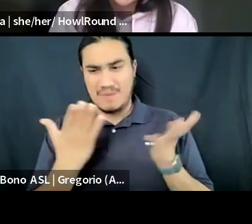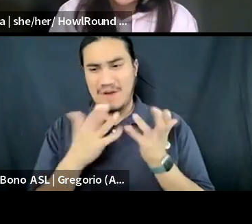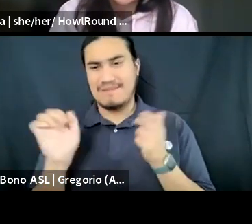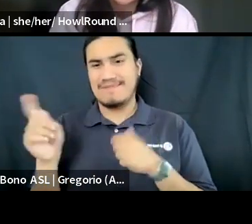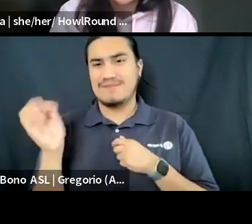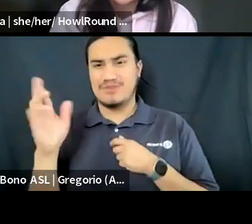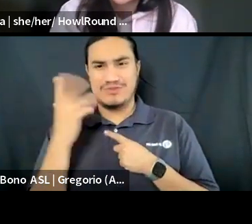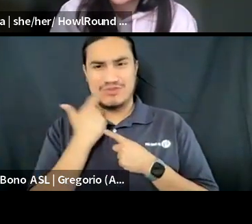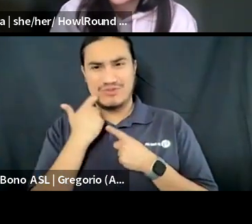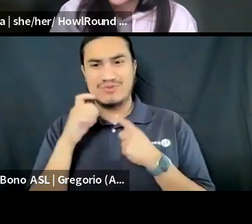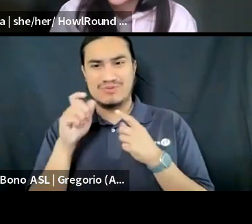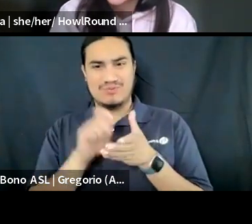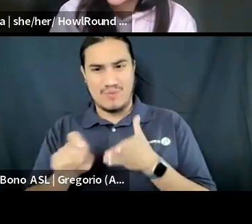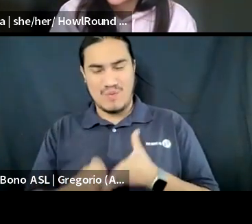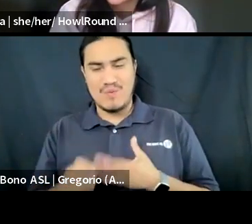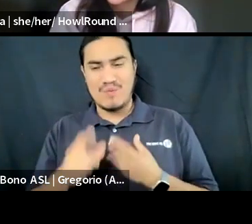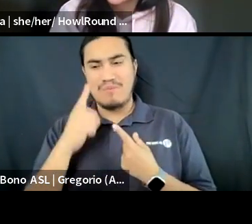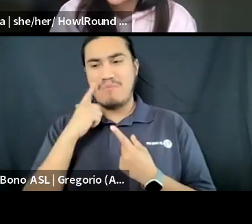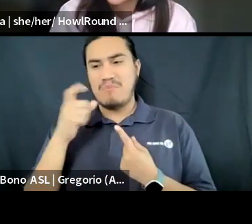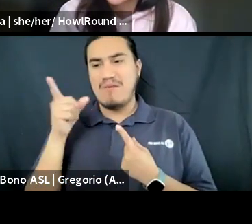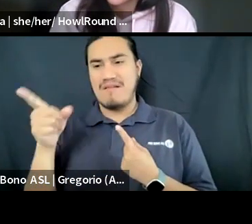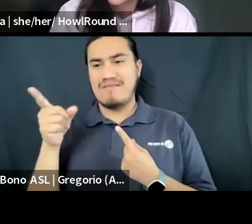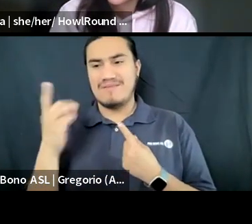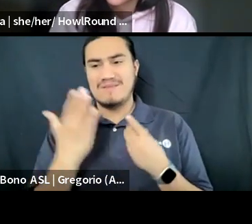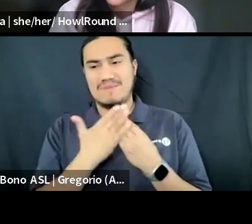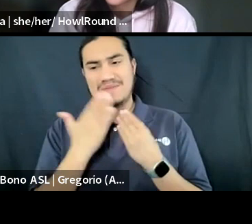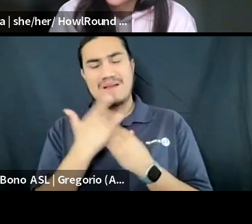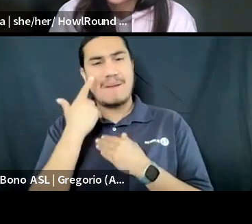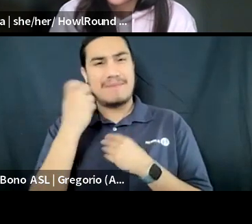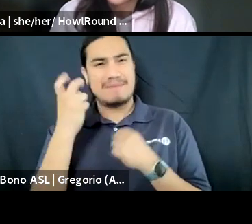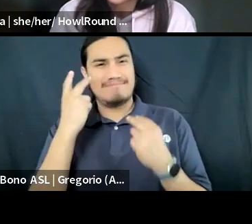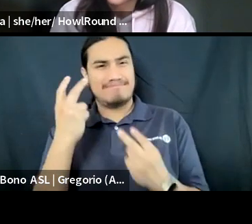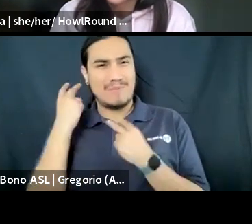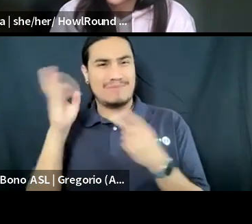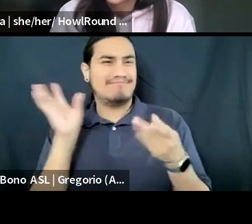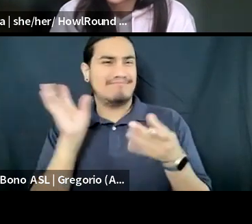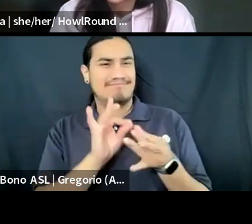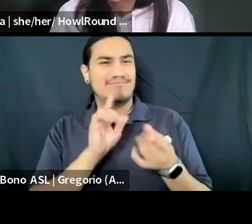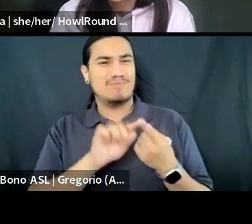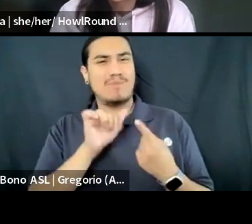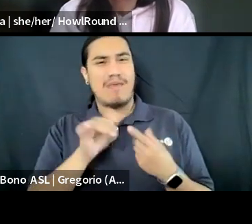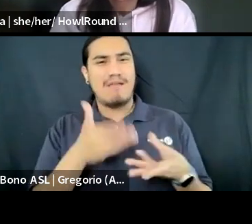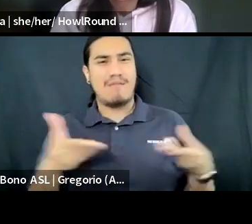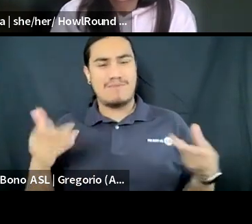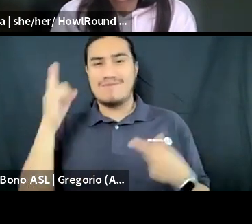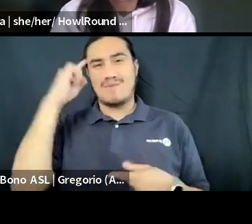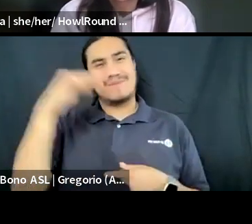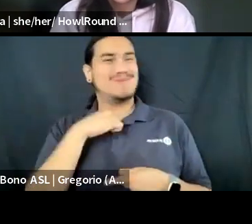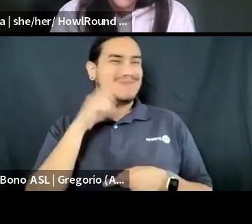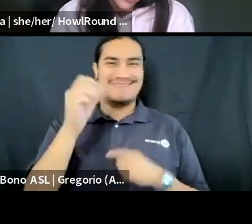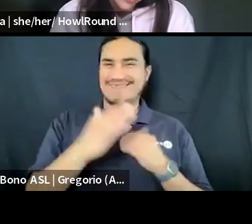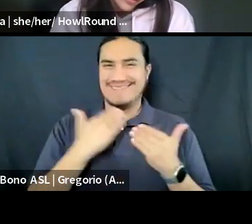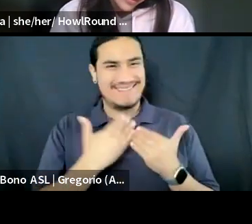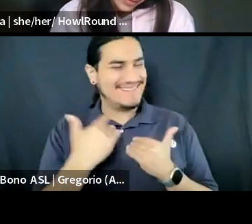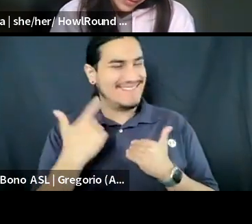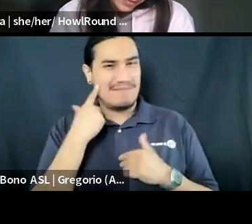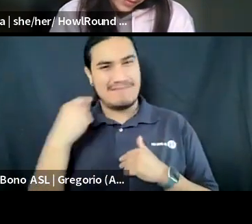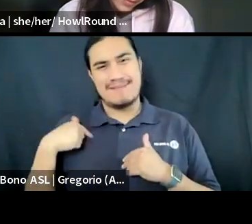just written, like, and Esther was like, it was easy because of memories attached to the object. For me, it wasn't, because I had to